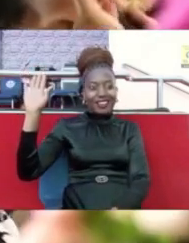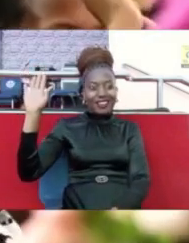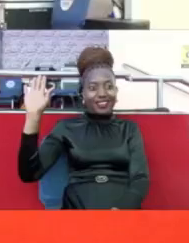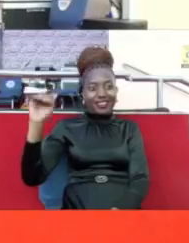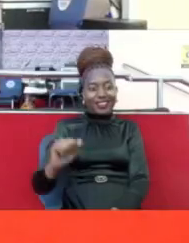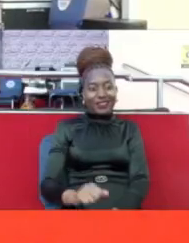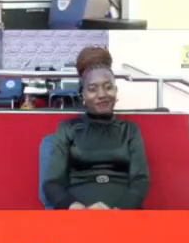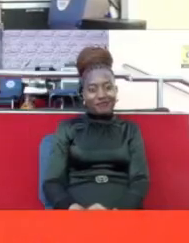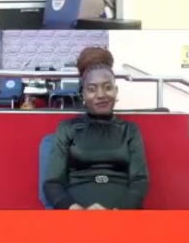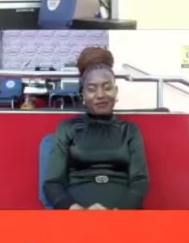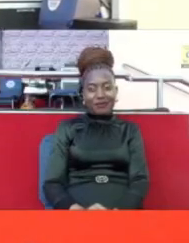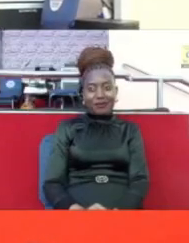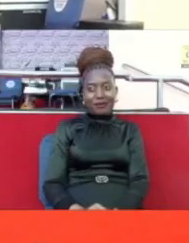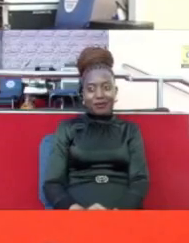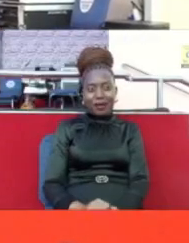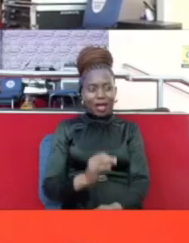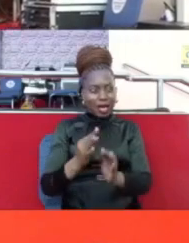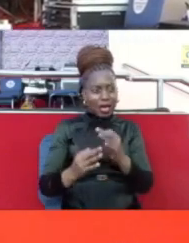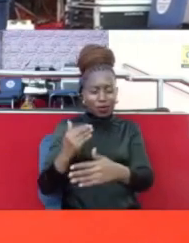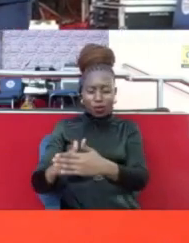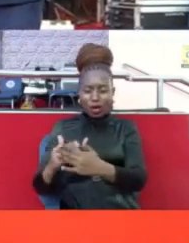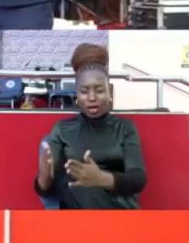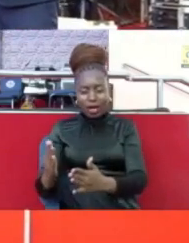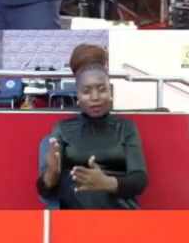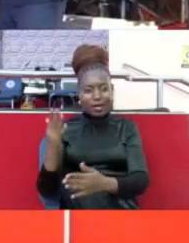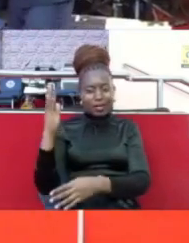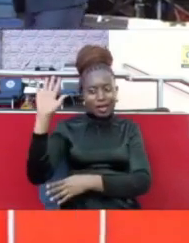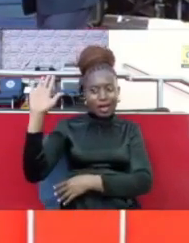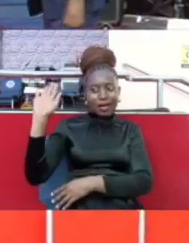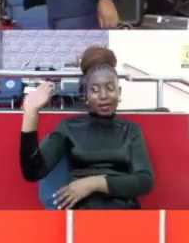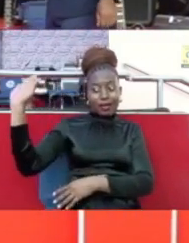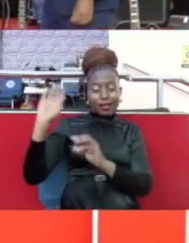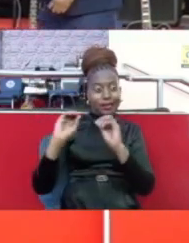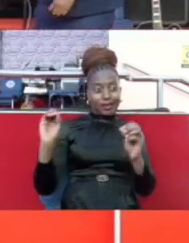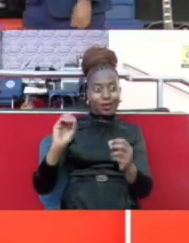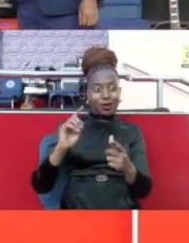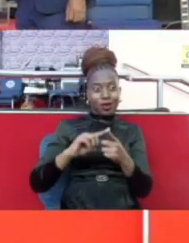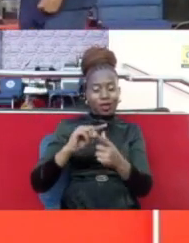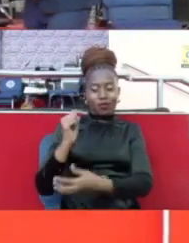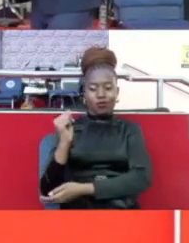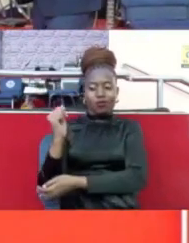If your neighbor's hand's not raised, raise it for them, because they seem to have